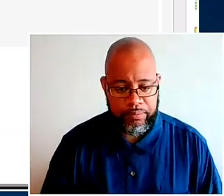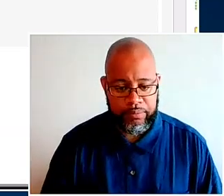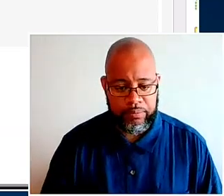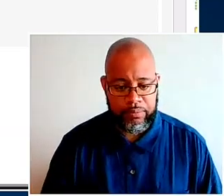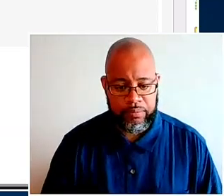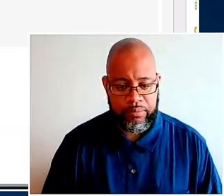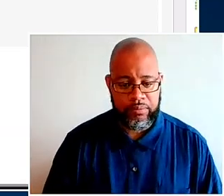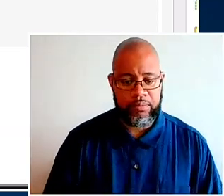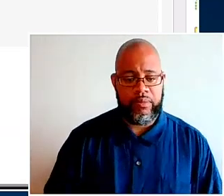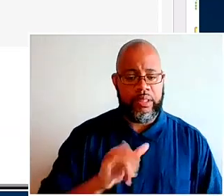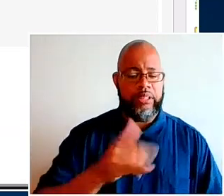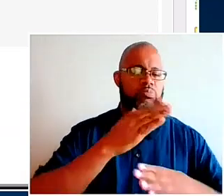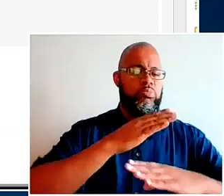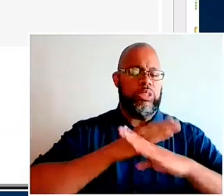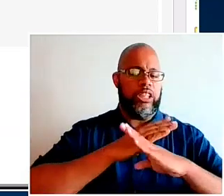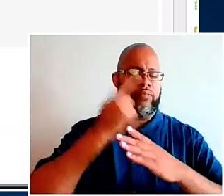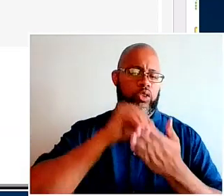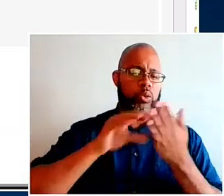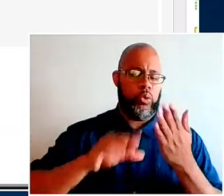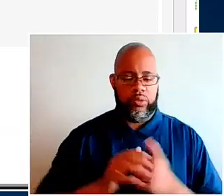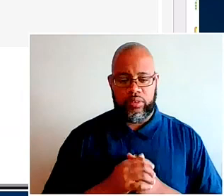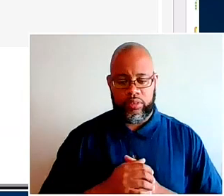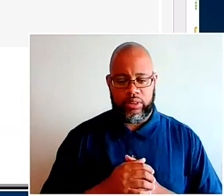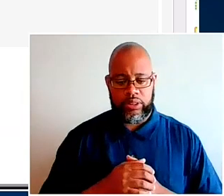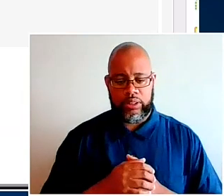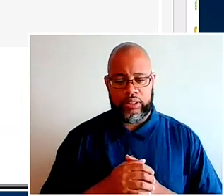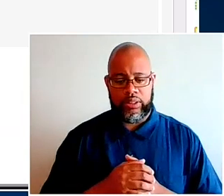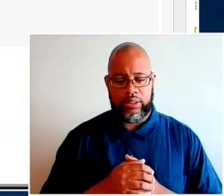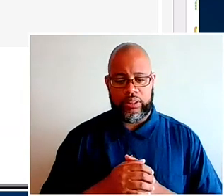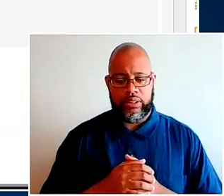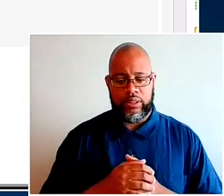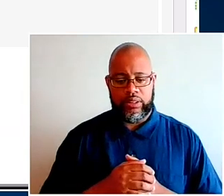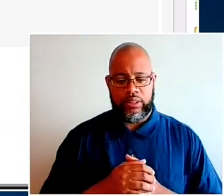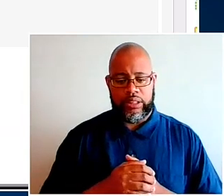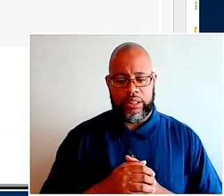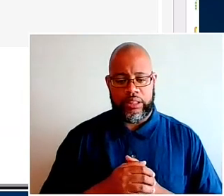being a protection for students and insurance against